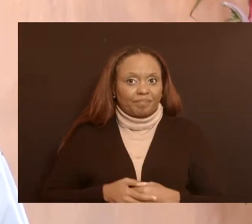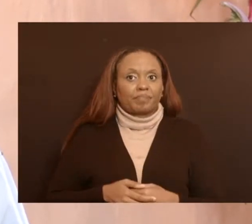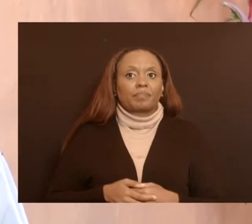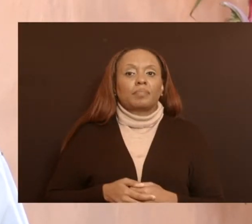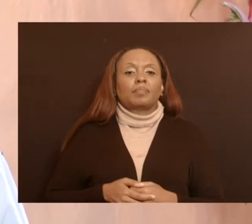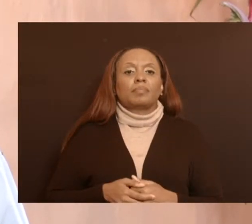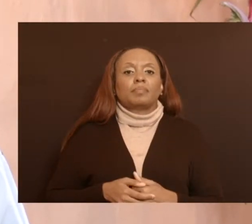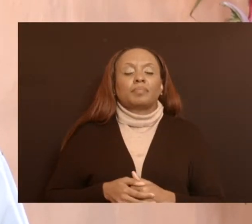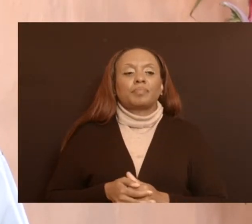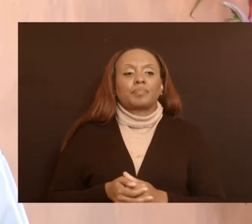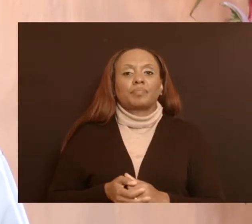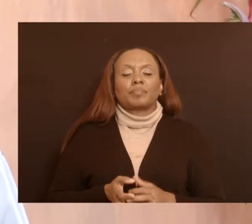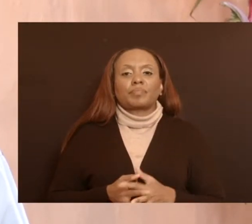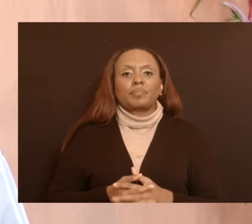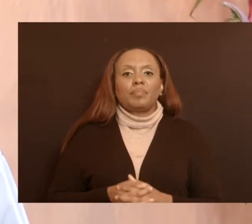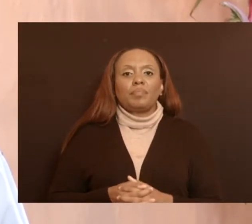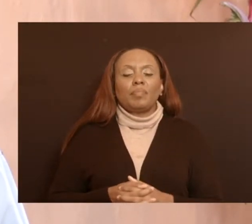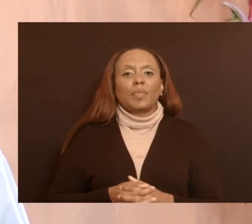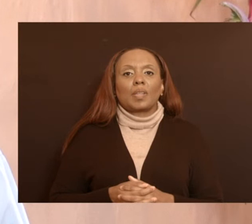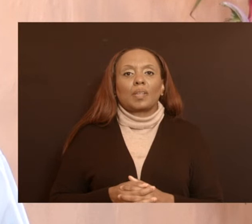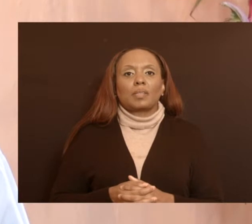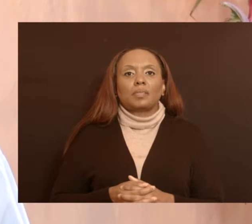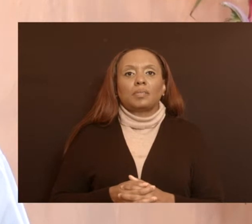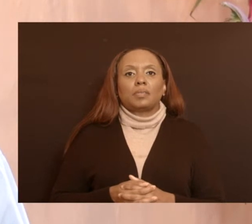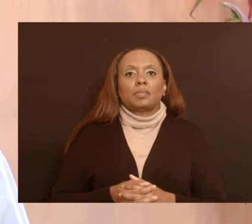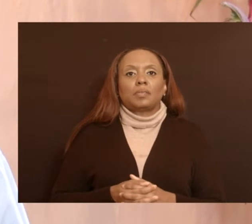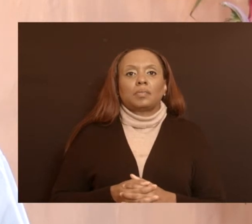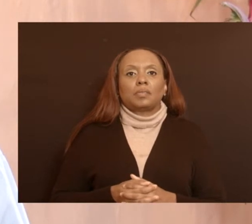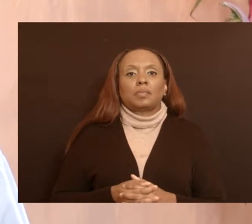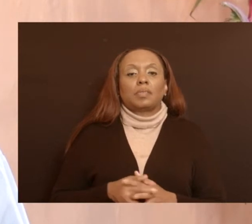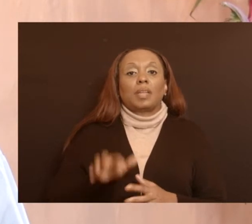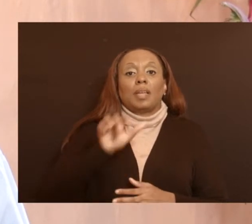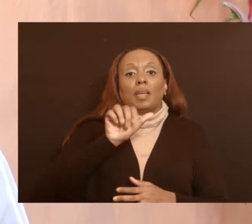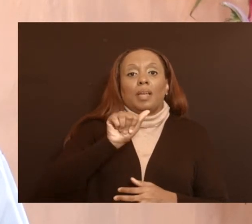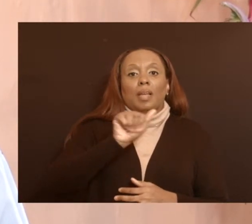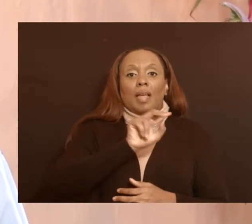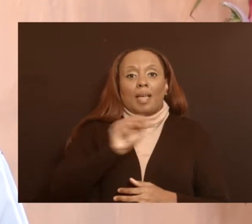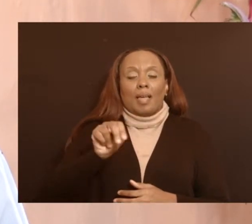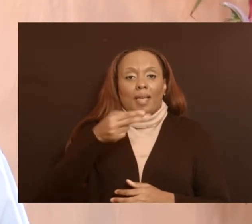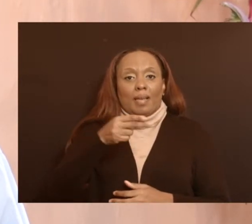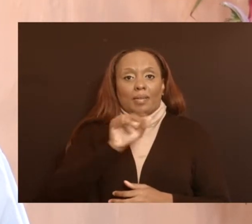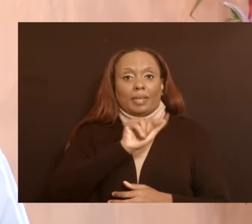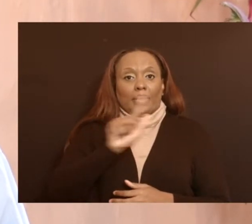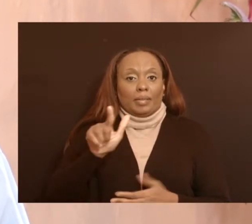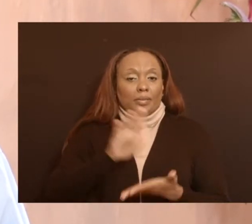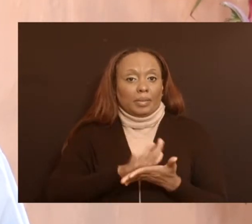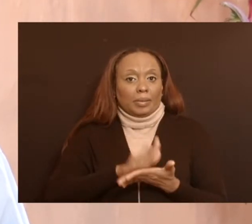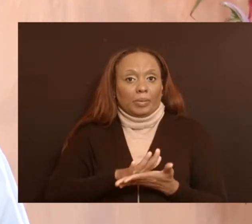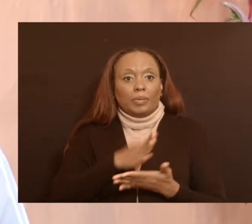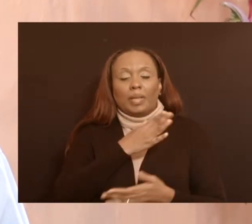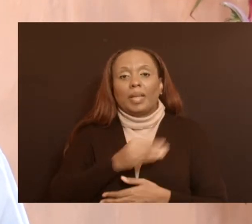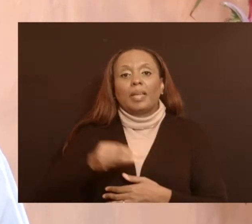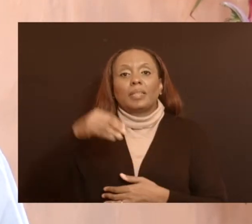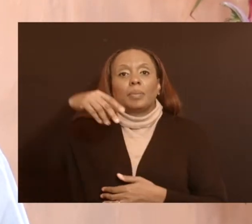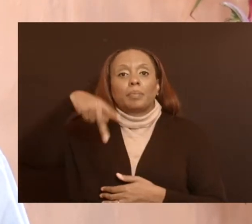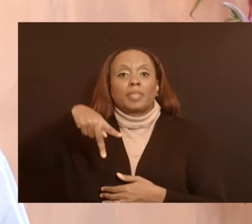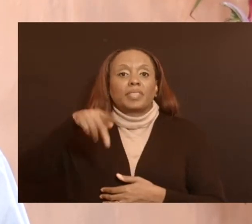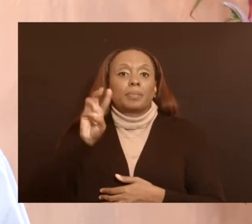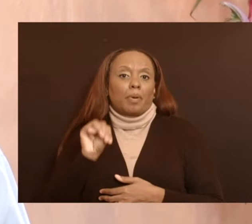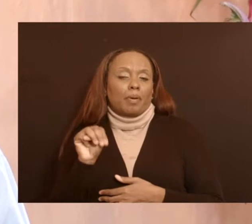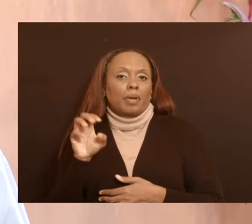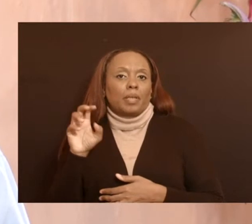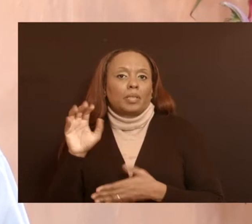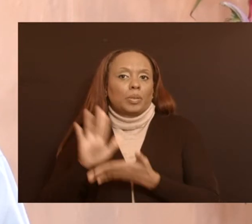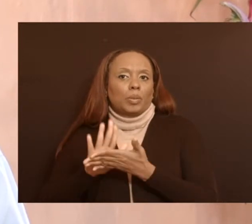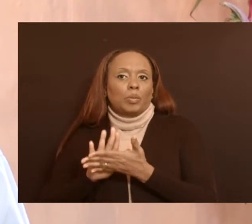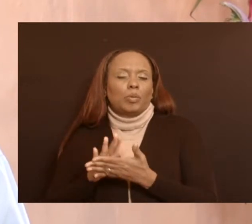the Ann Hill and the Princess Margaret School on this occasion, these are recent